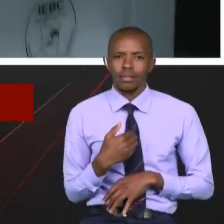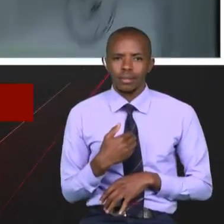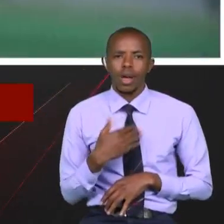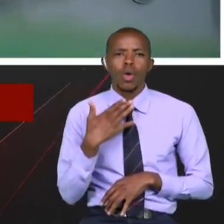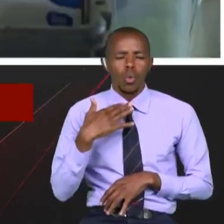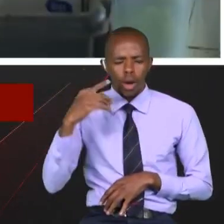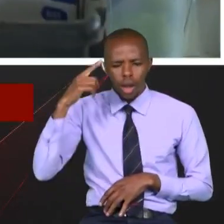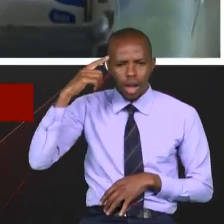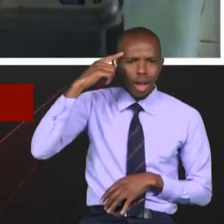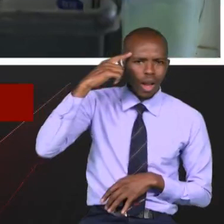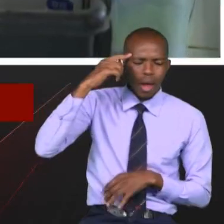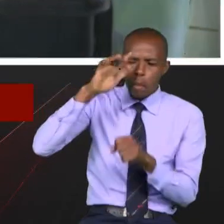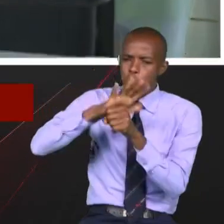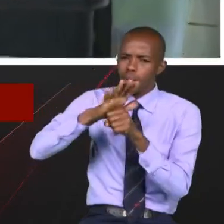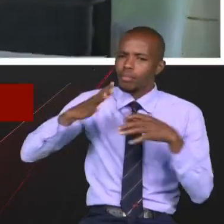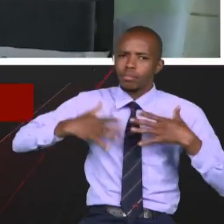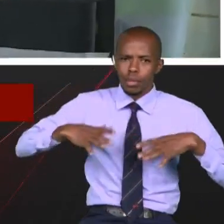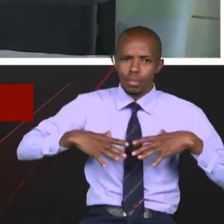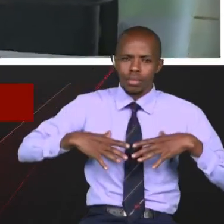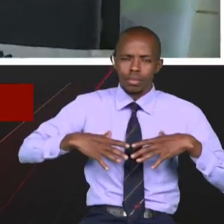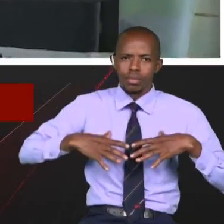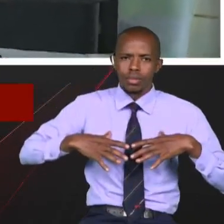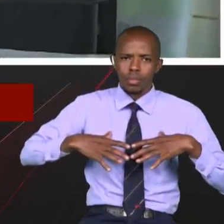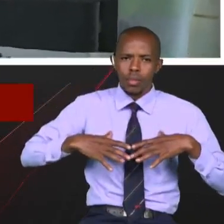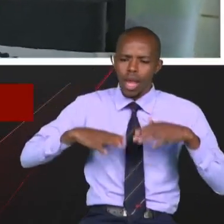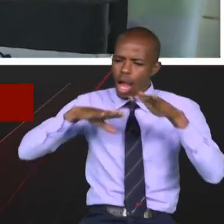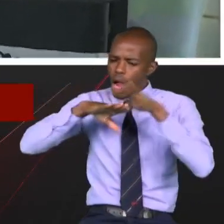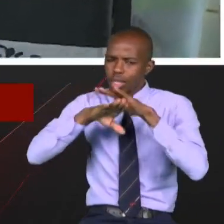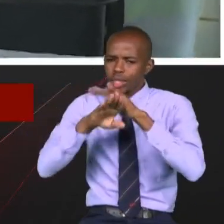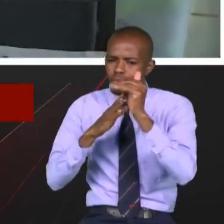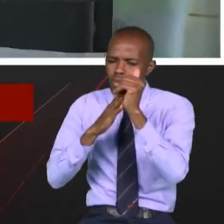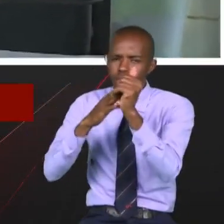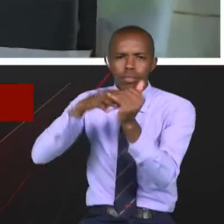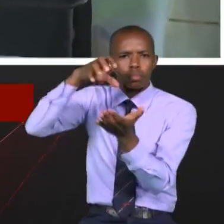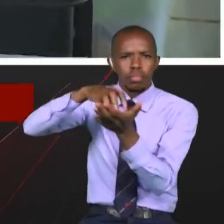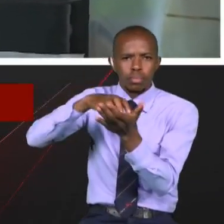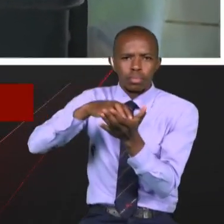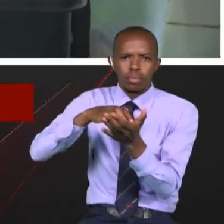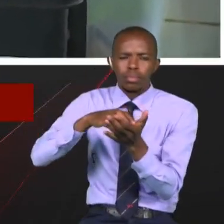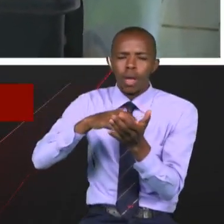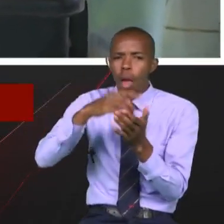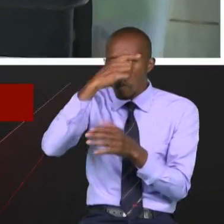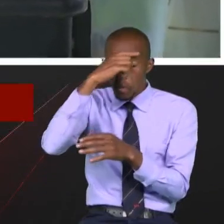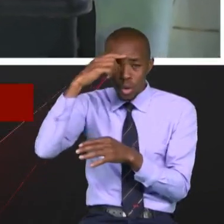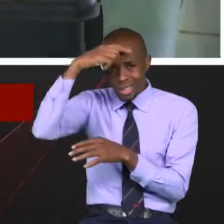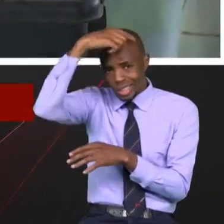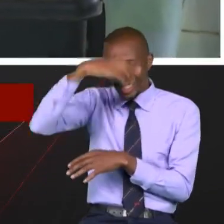want to marginalize a majority of our population from accessing leadership positions on the virtue of they do not have access to degrees. Why